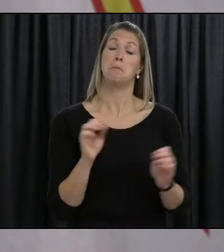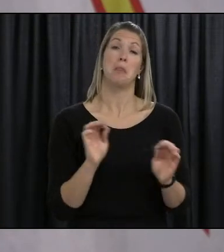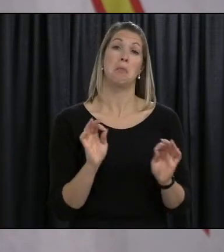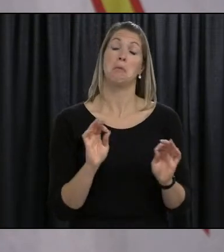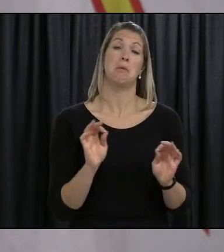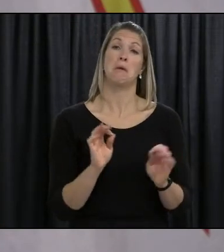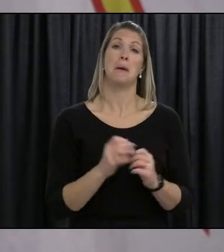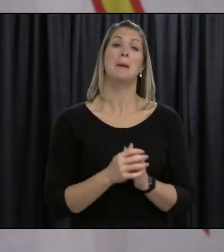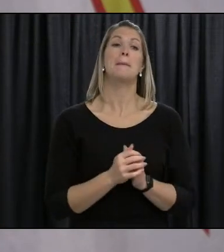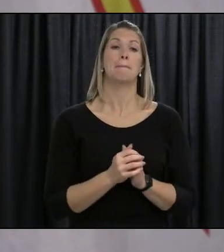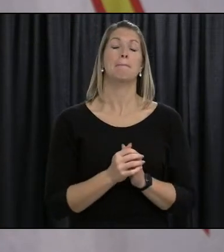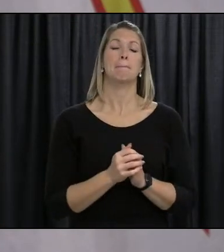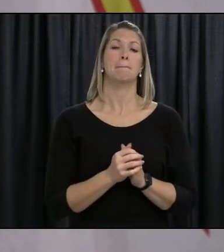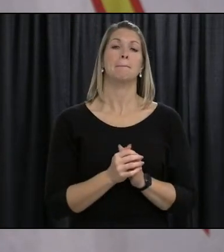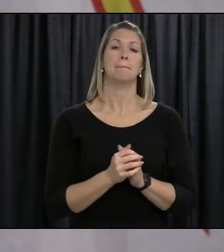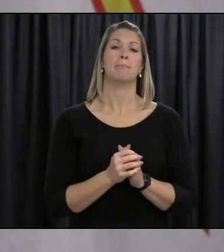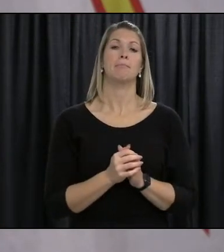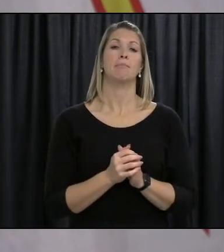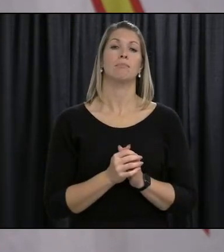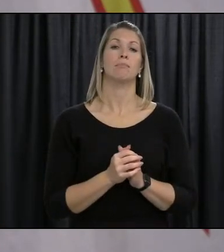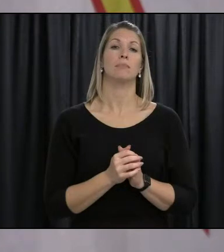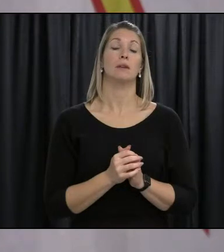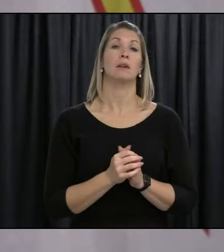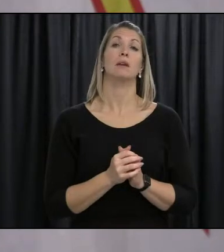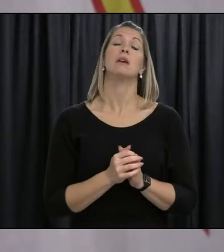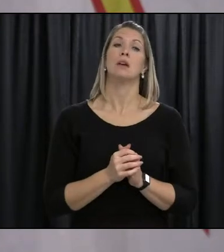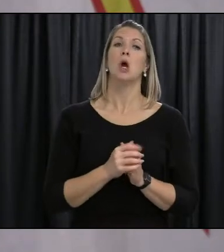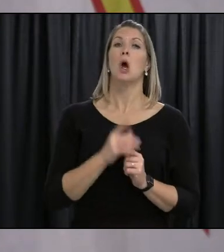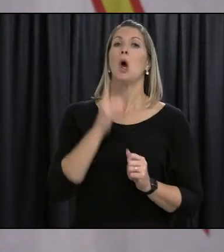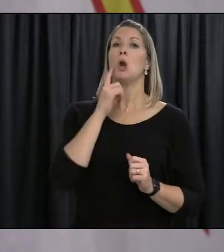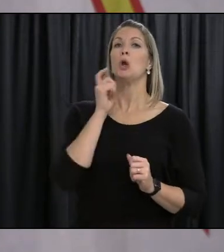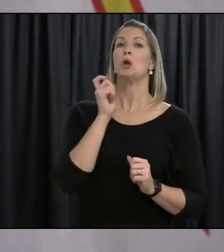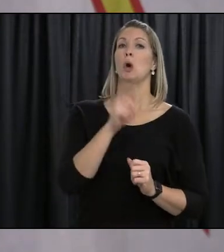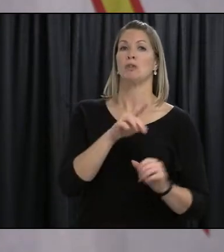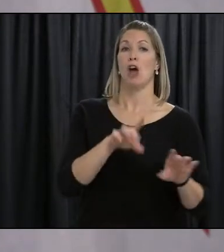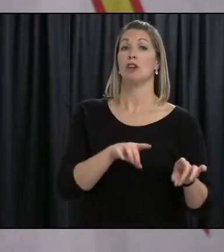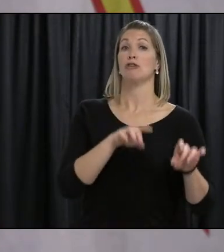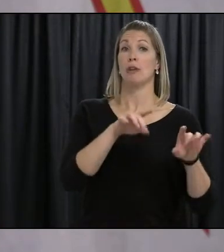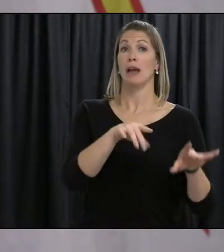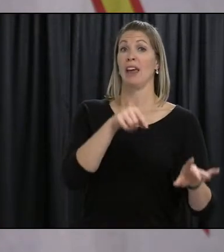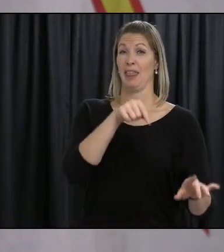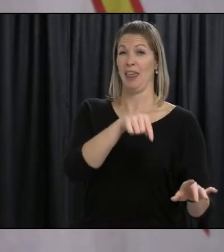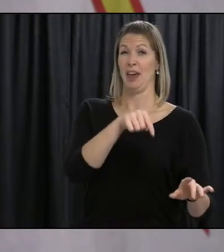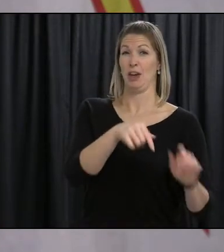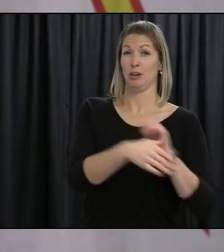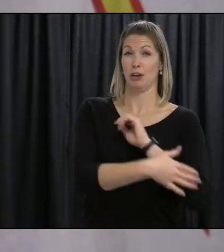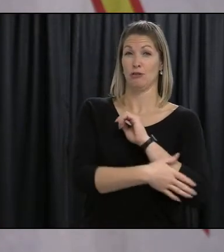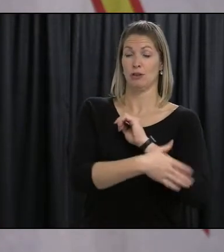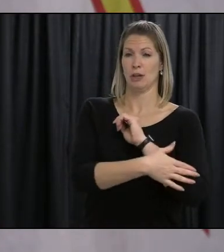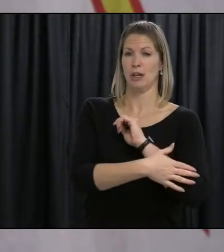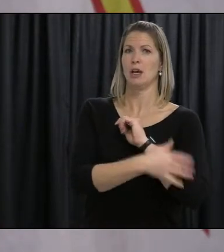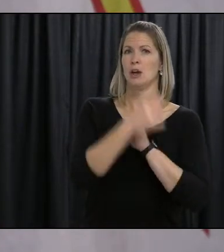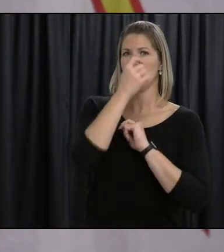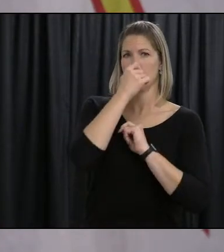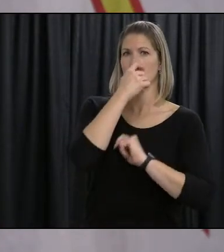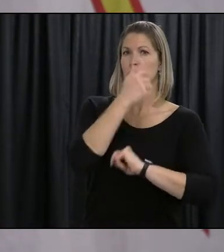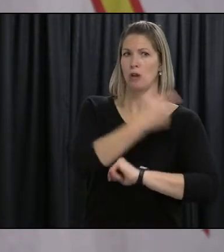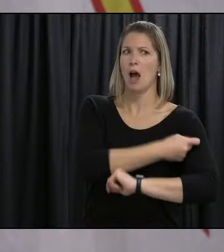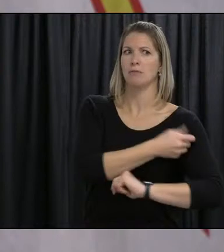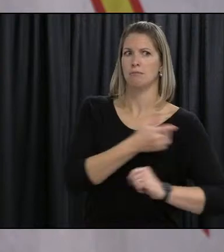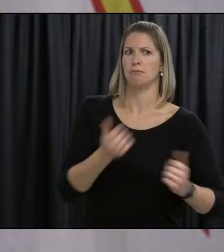There was an increased demand for the flu shot in Australia, which we again have seen here in Canada as